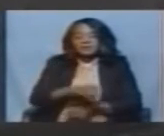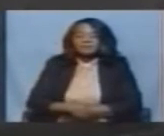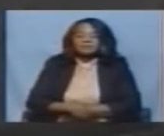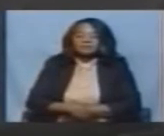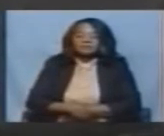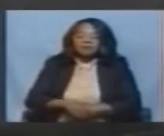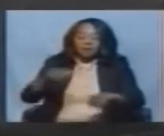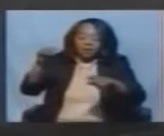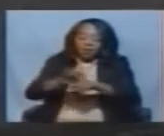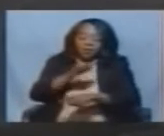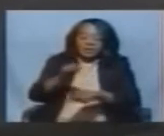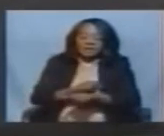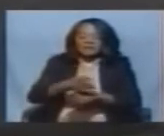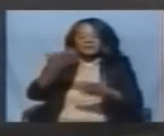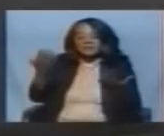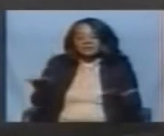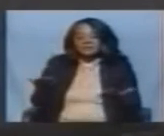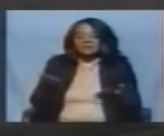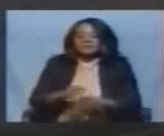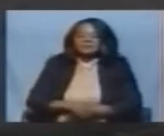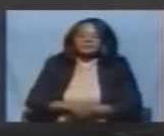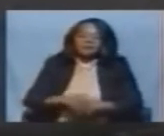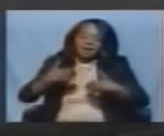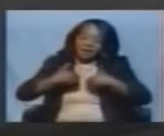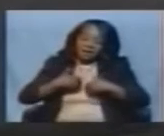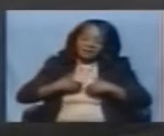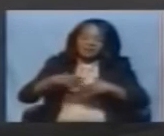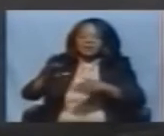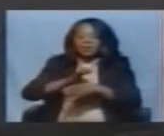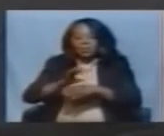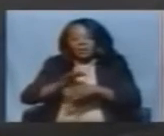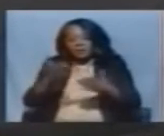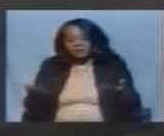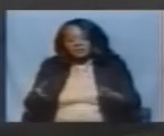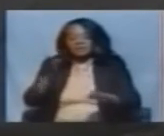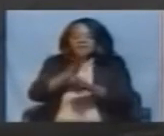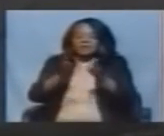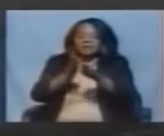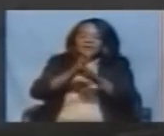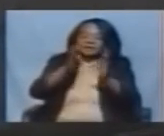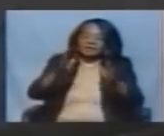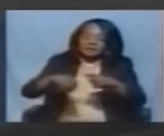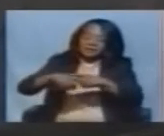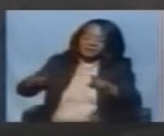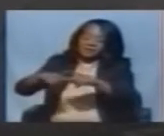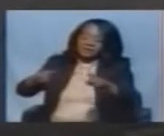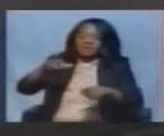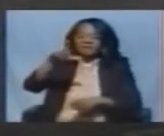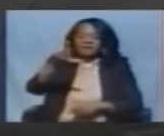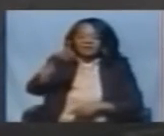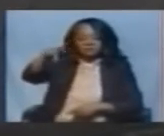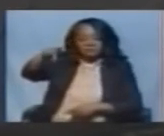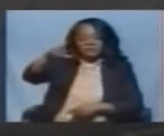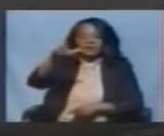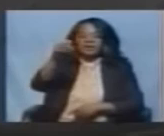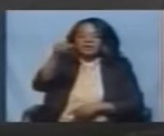conducted trainings on the code of conduct on many meetings on the Copper Belt with contractors, with different players. And even this year, we have scheduled